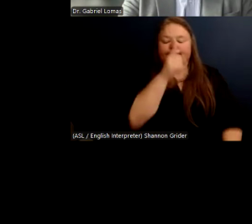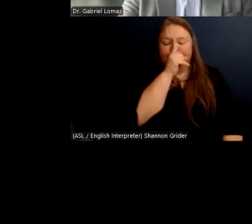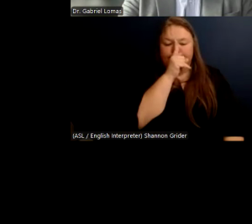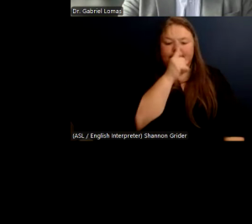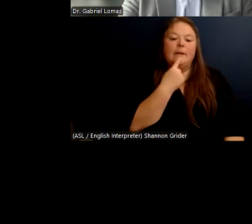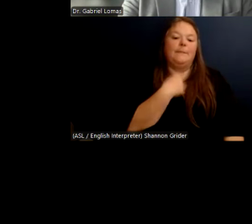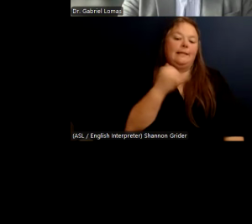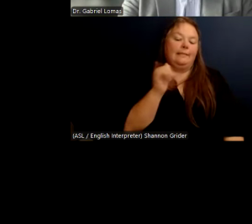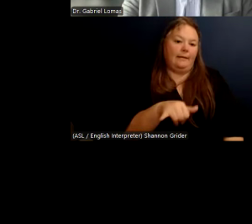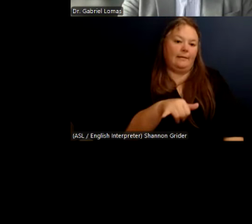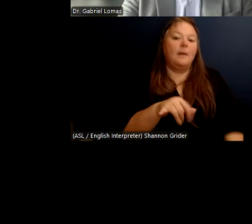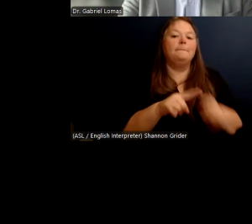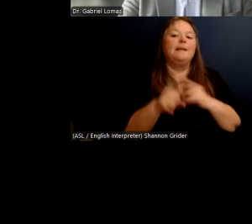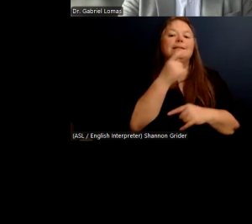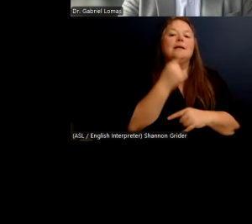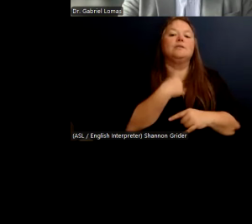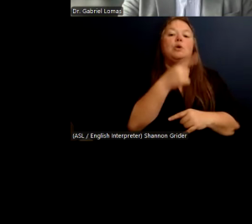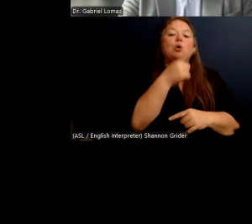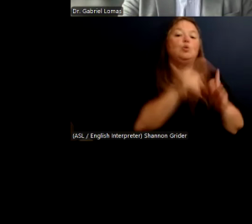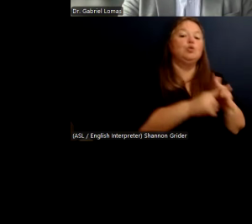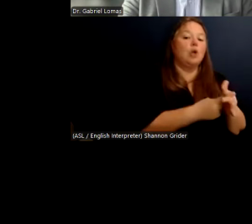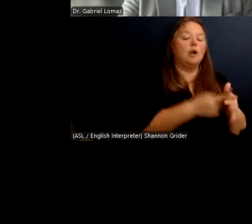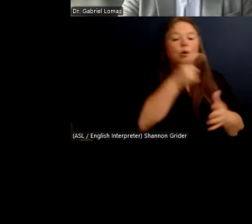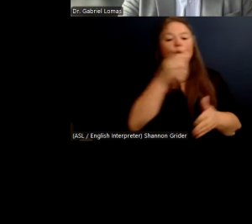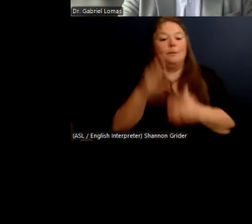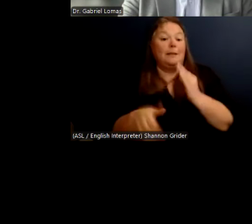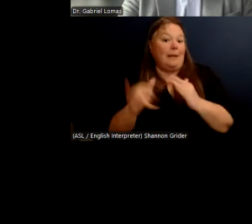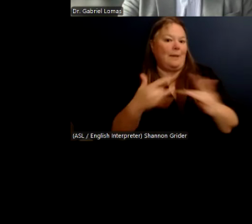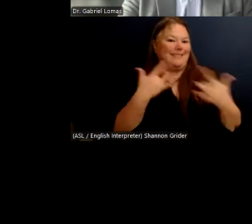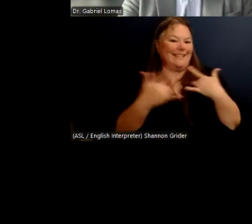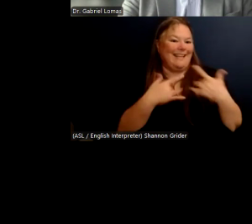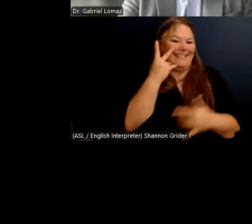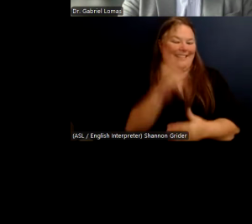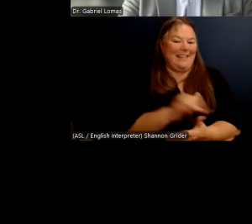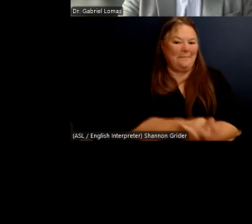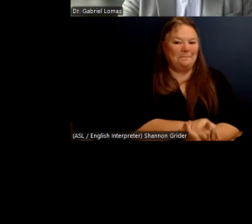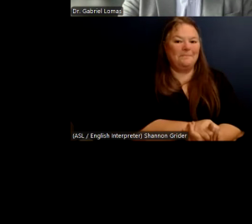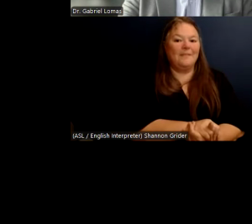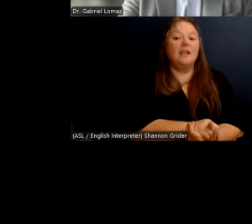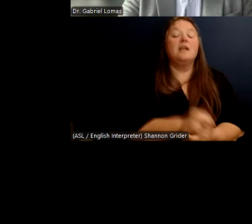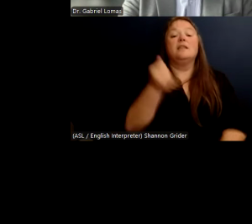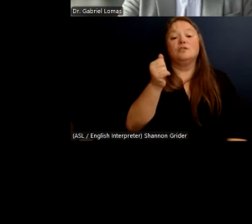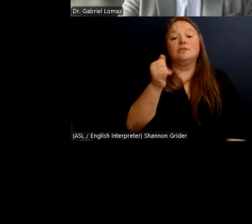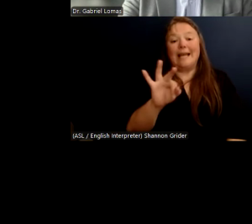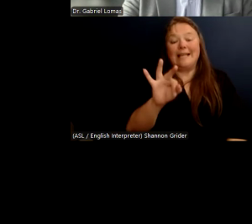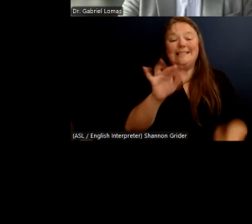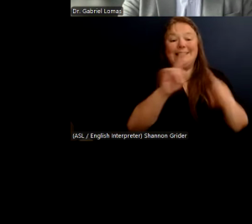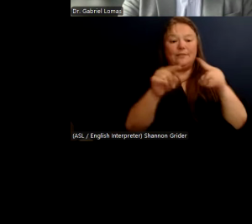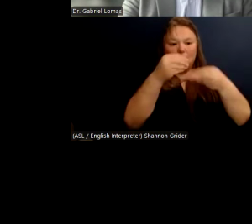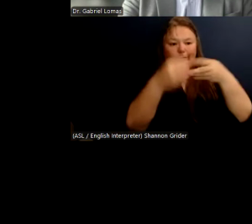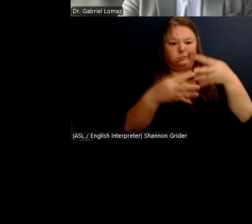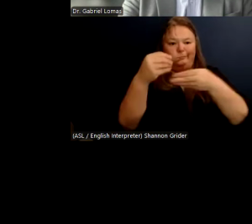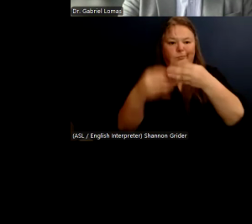It just tells me who started and who completed. But I was pretty excited to see this. And there's 19 different facilities,